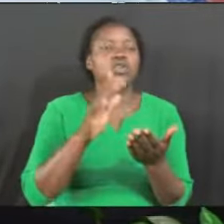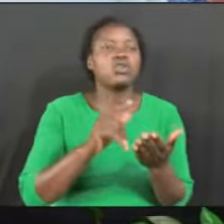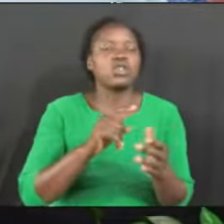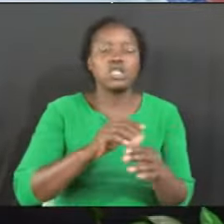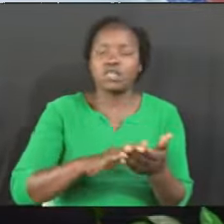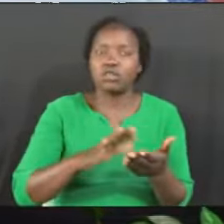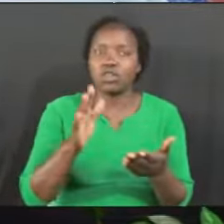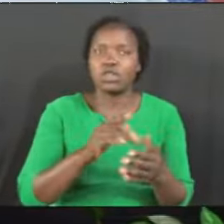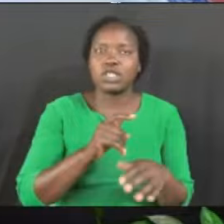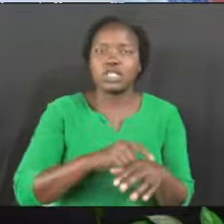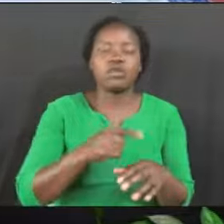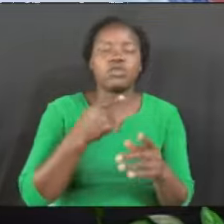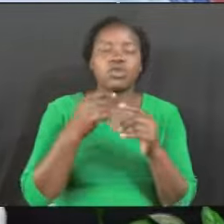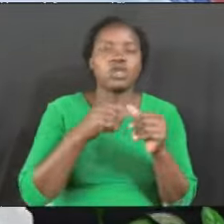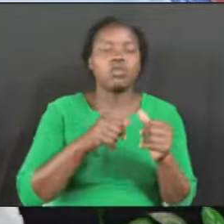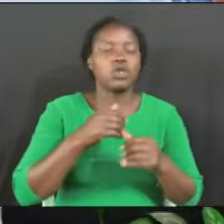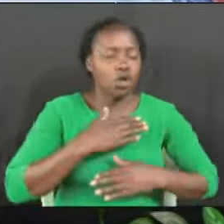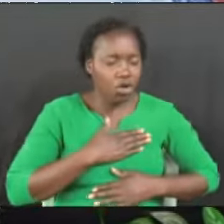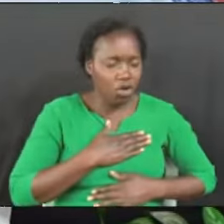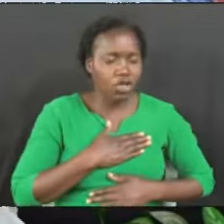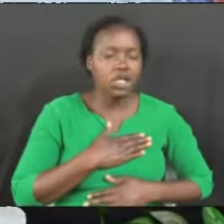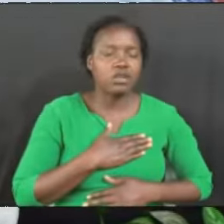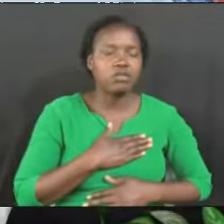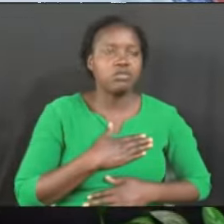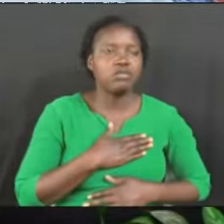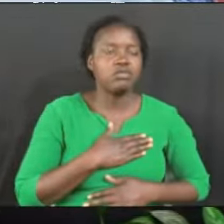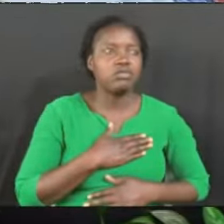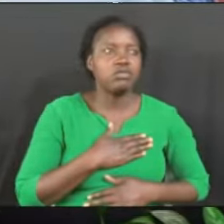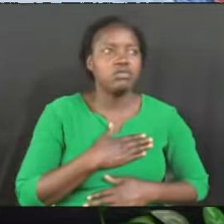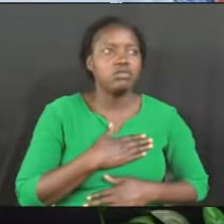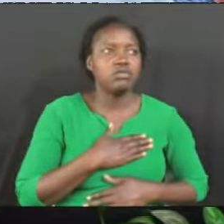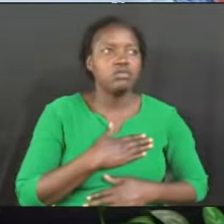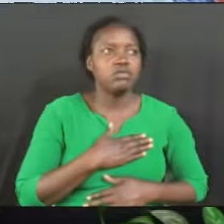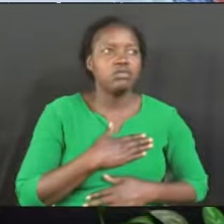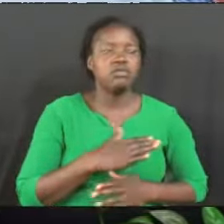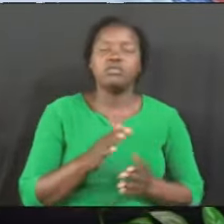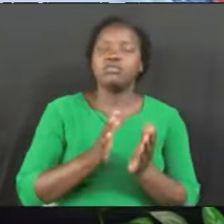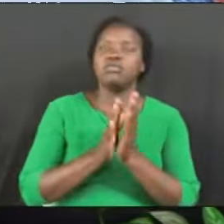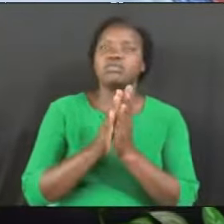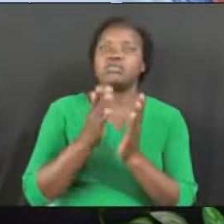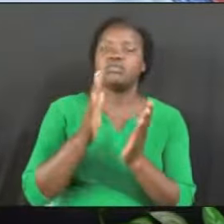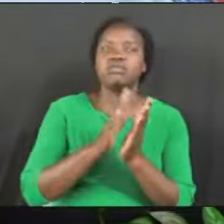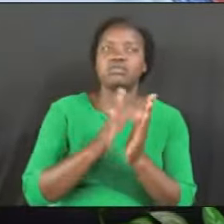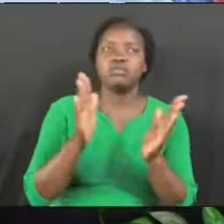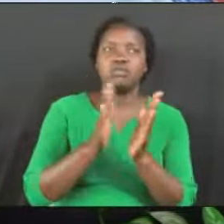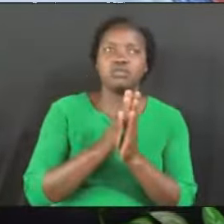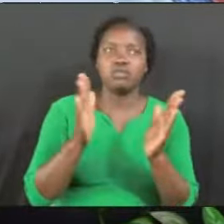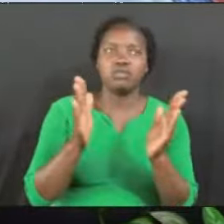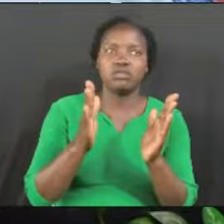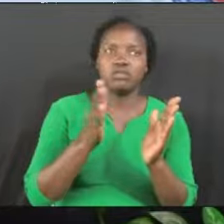about honor, you ultimately talk about praise. And